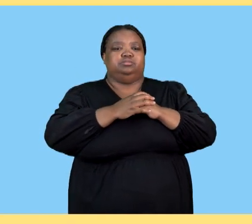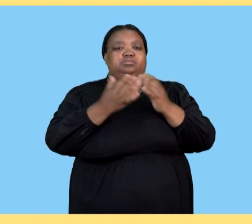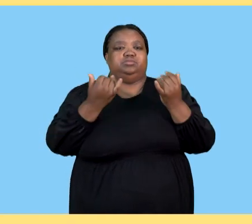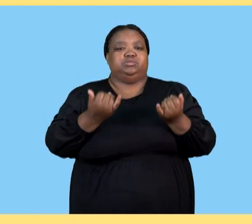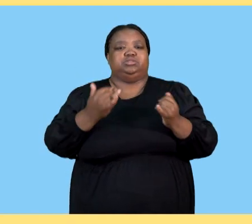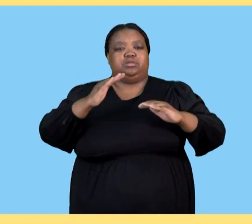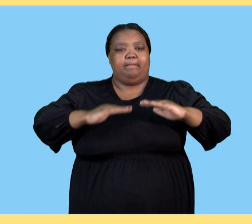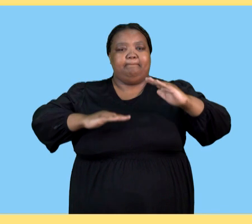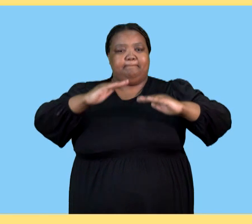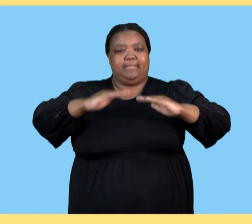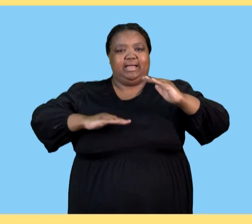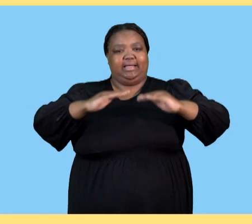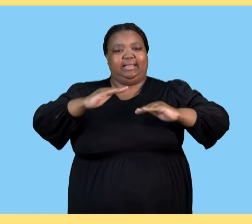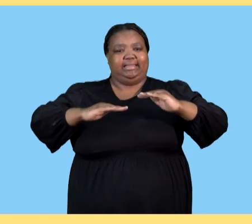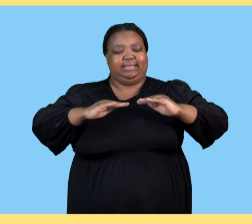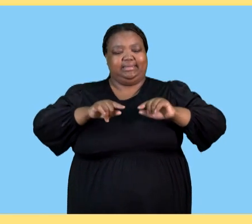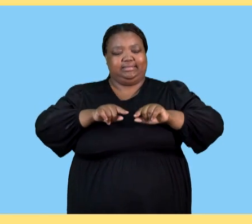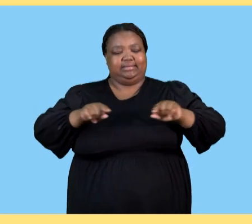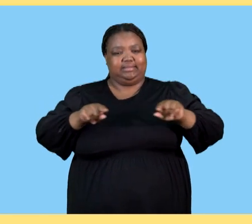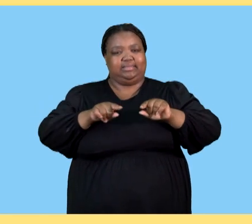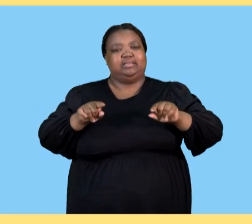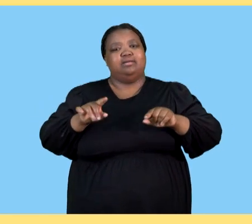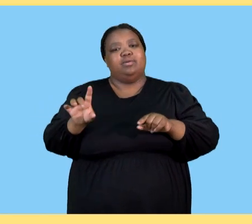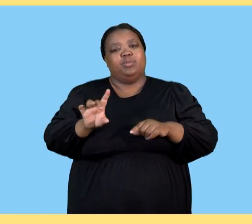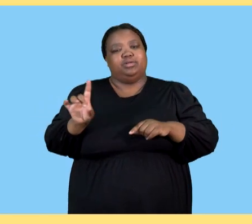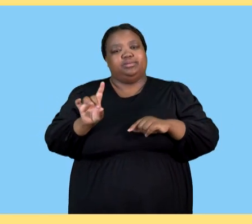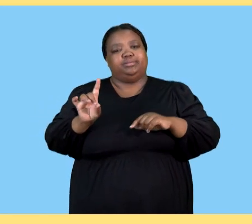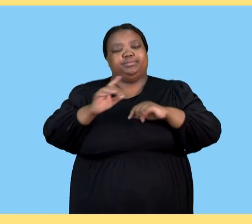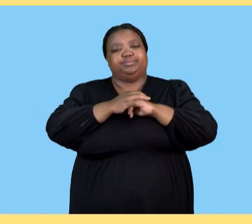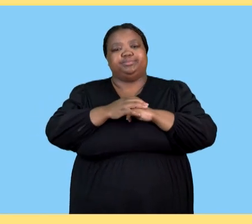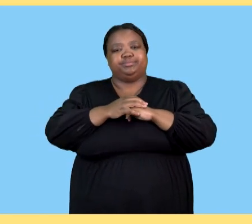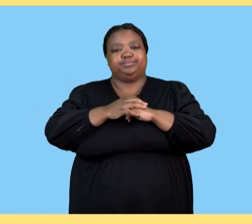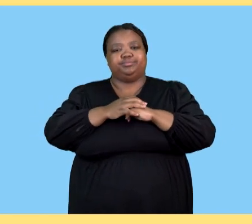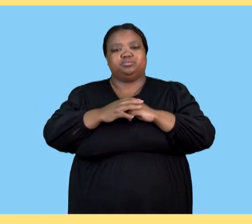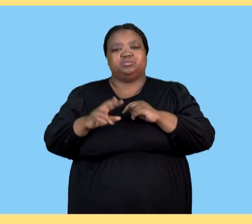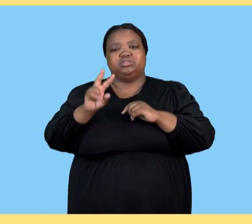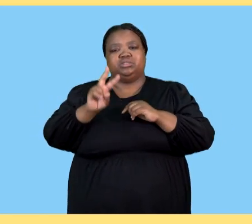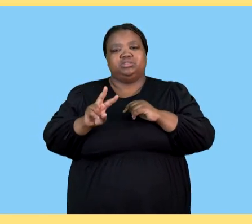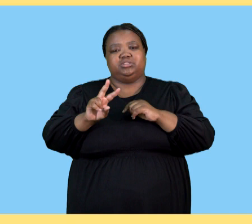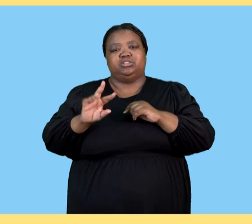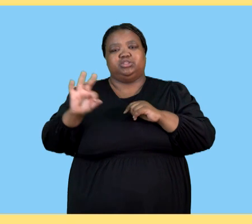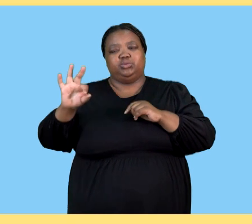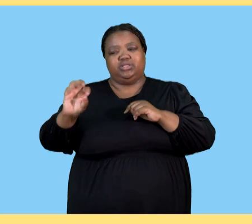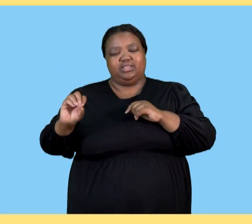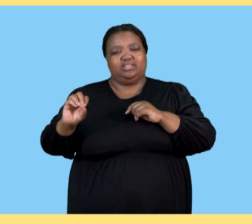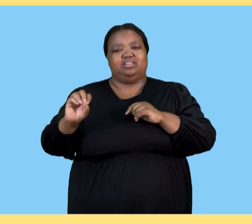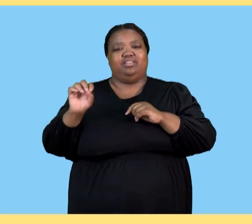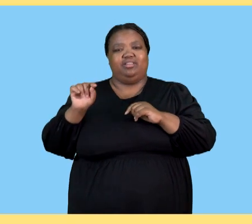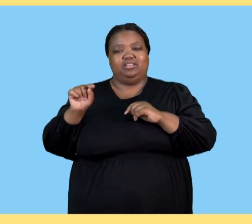230,000. Therefore, my balance brought down here at the bottom, my balance brought down becomes